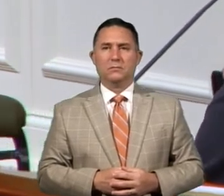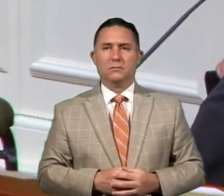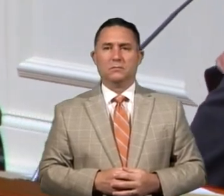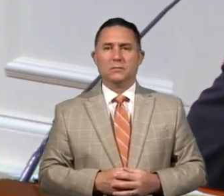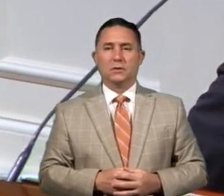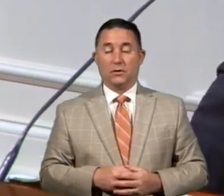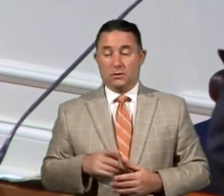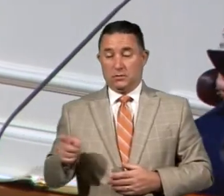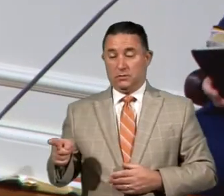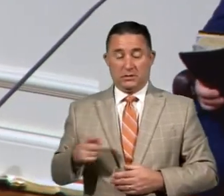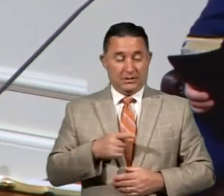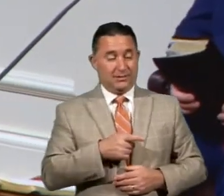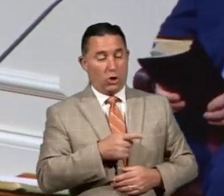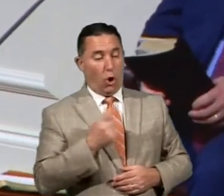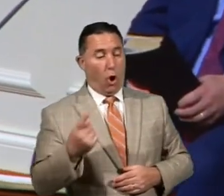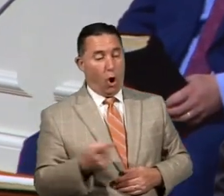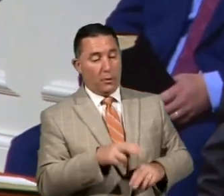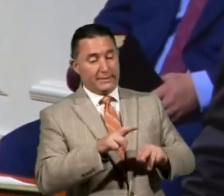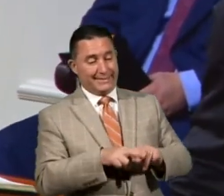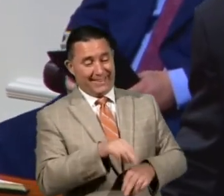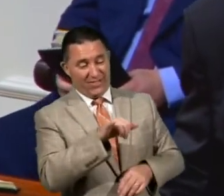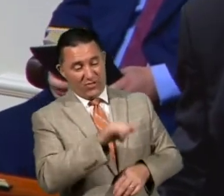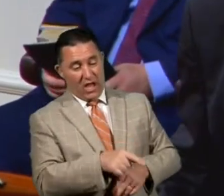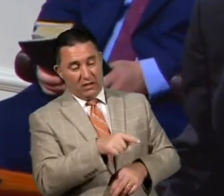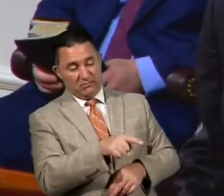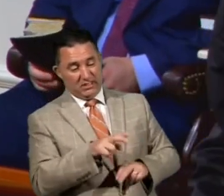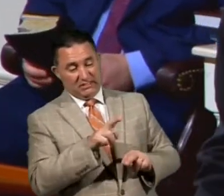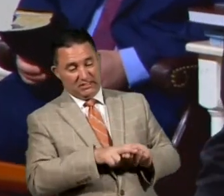And she said, that's where he always sat.